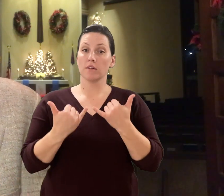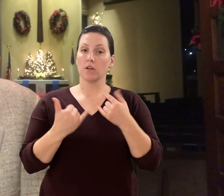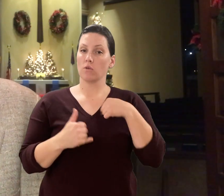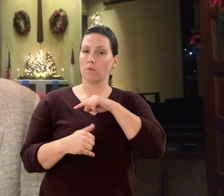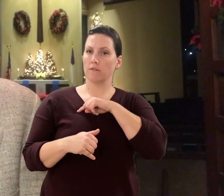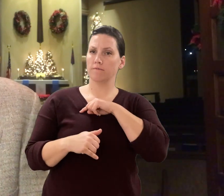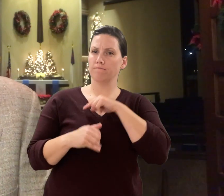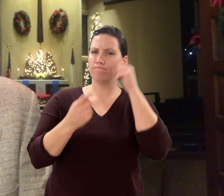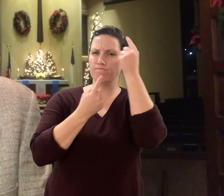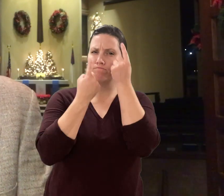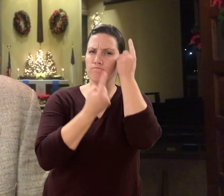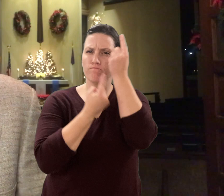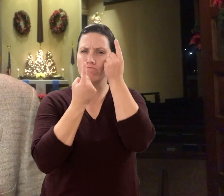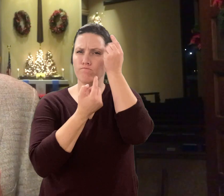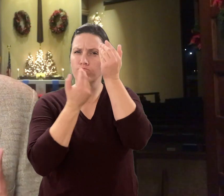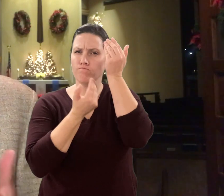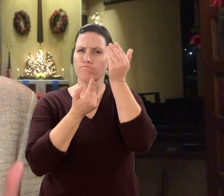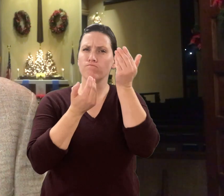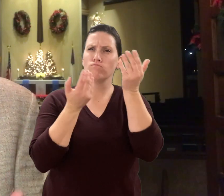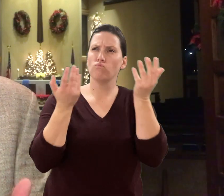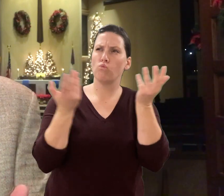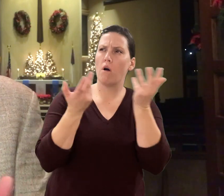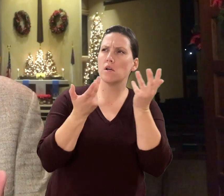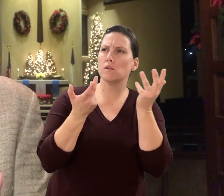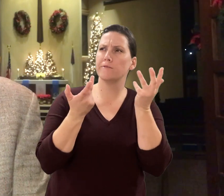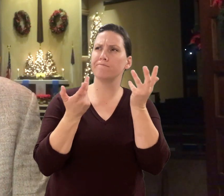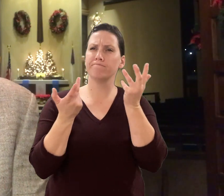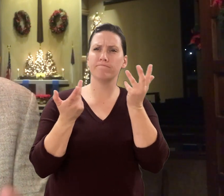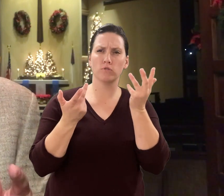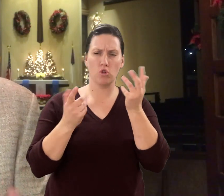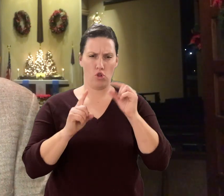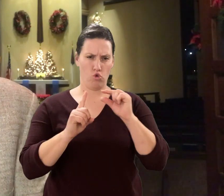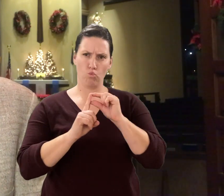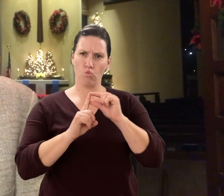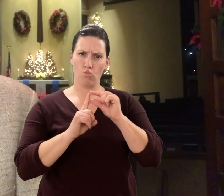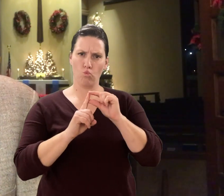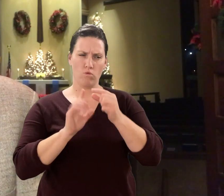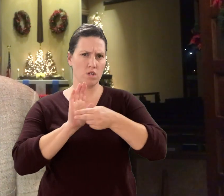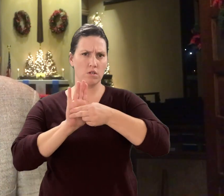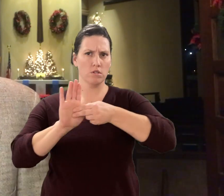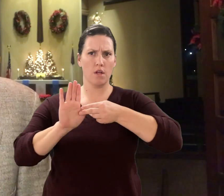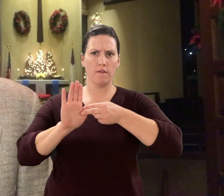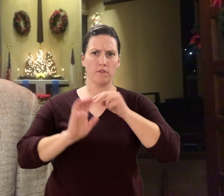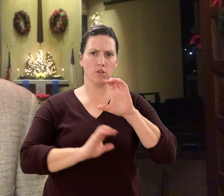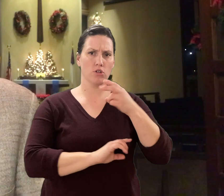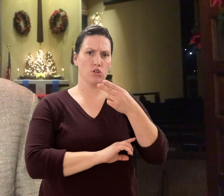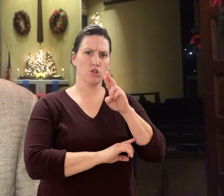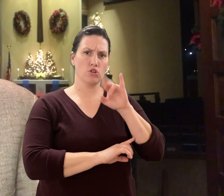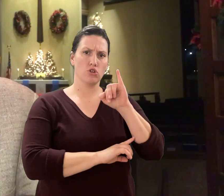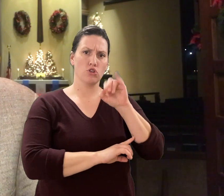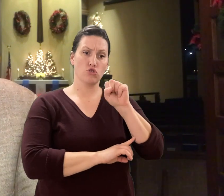think through what the word and the title Christ means. When we